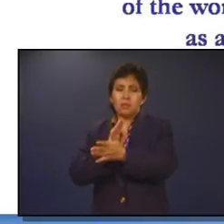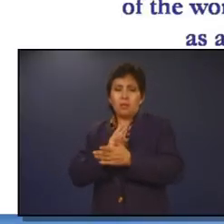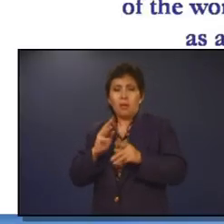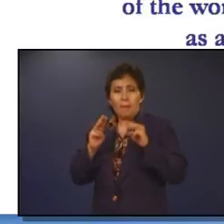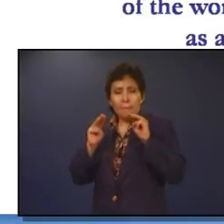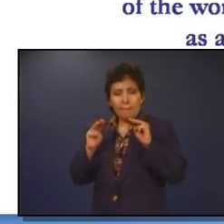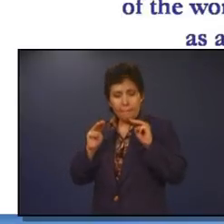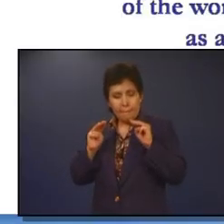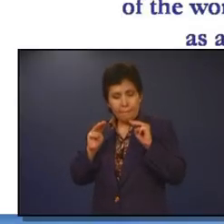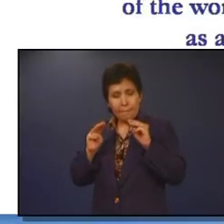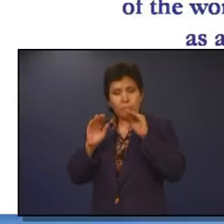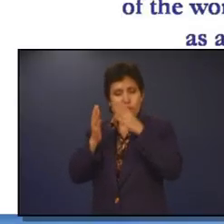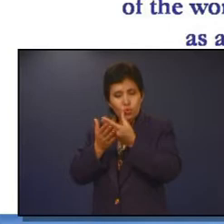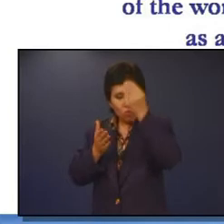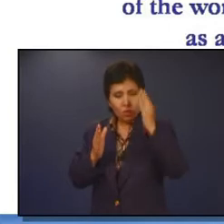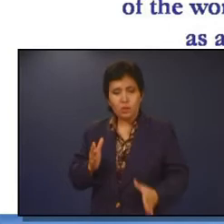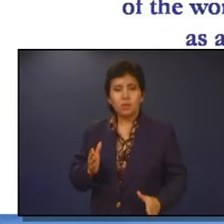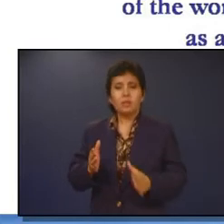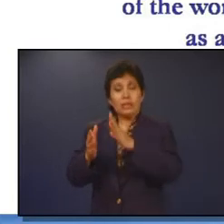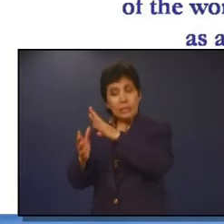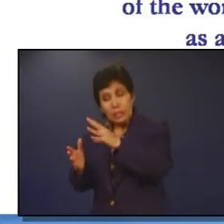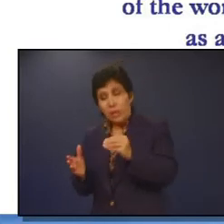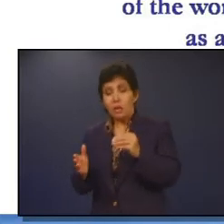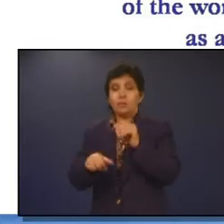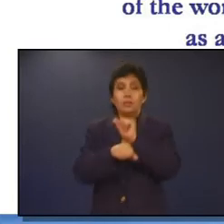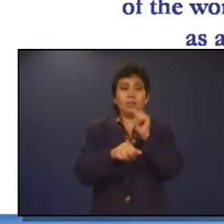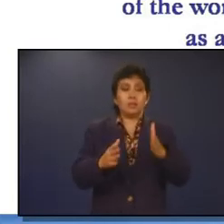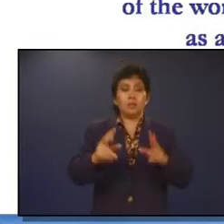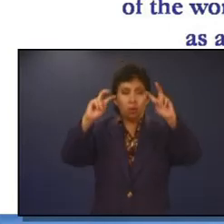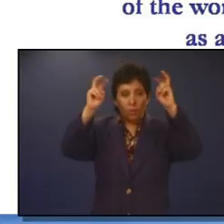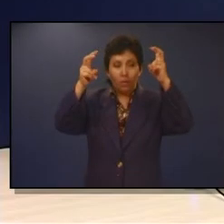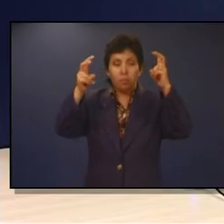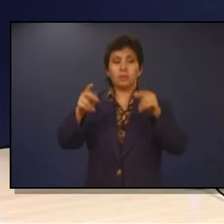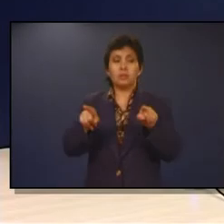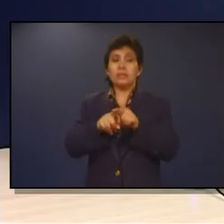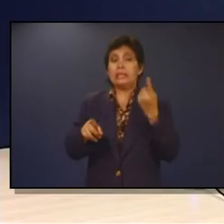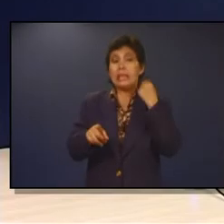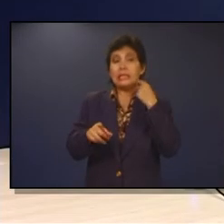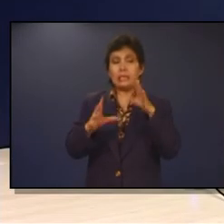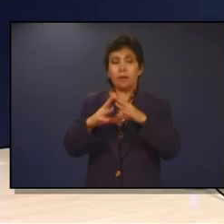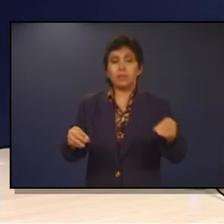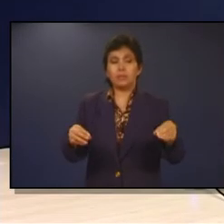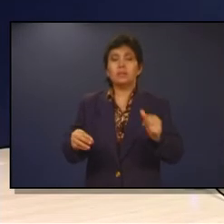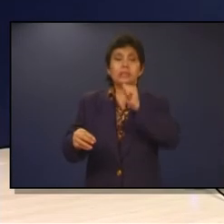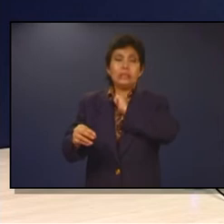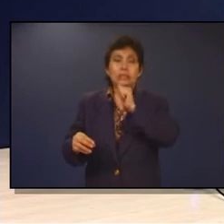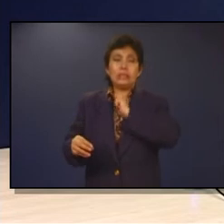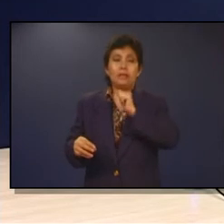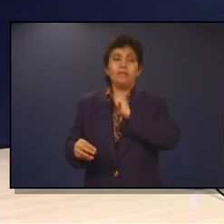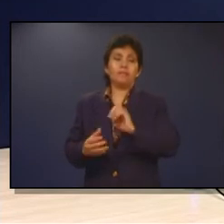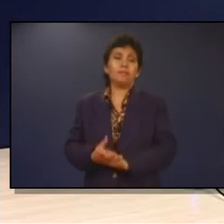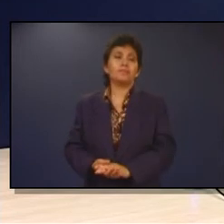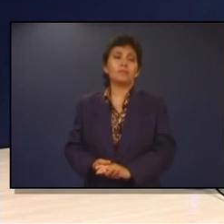a student or as an employee. Now, the topic just now we have finished, so we're coming to the